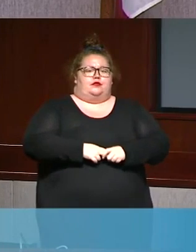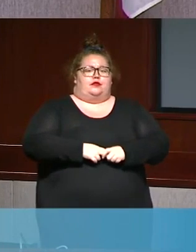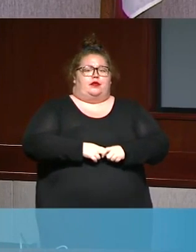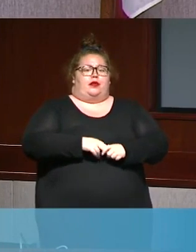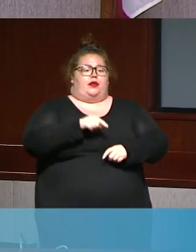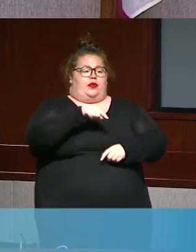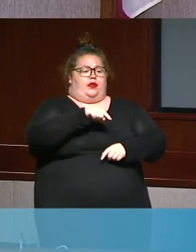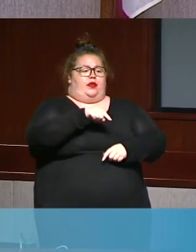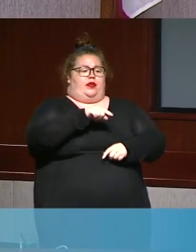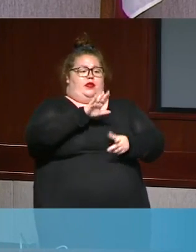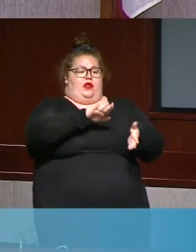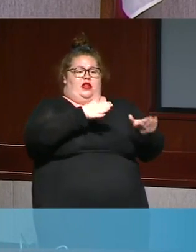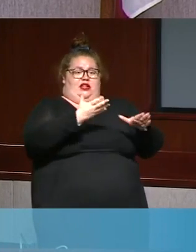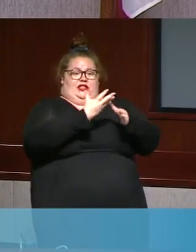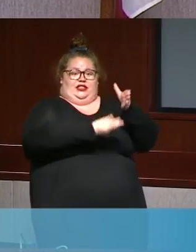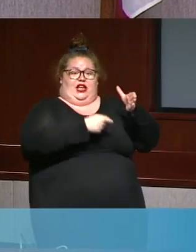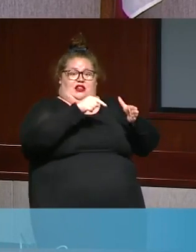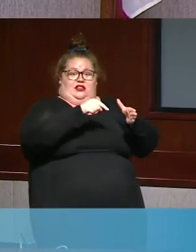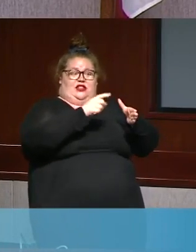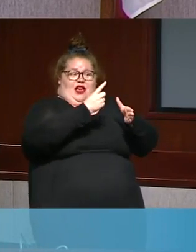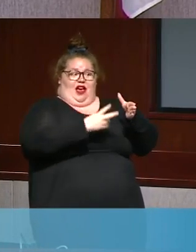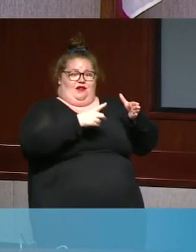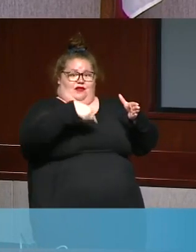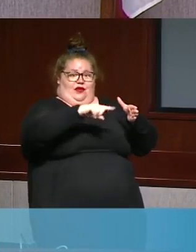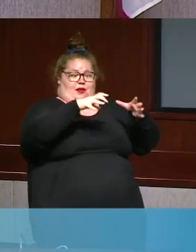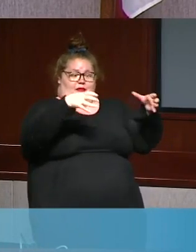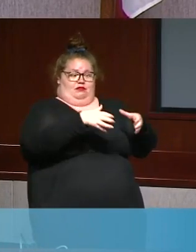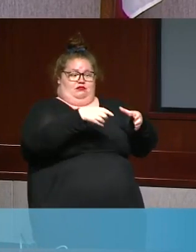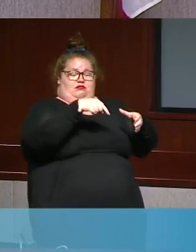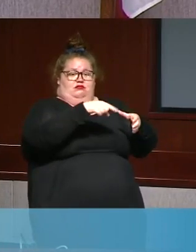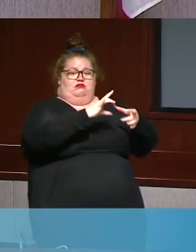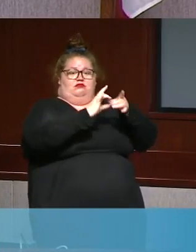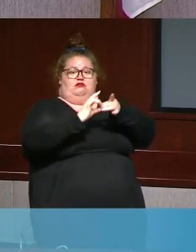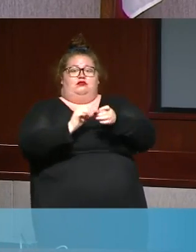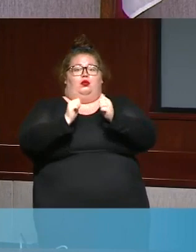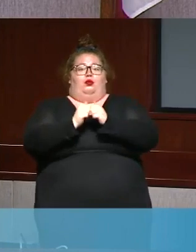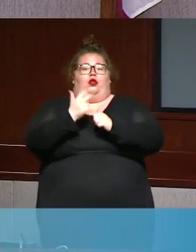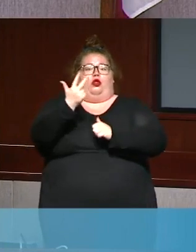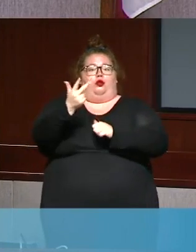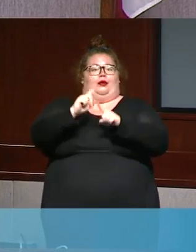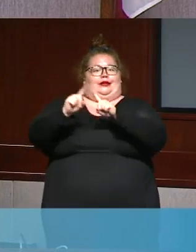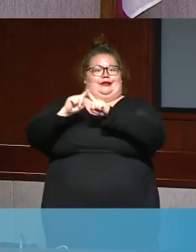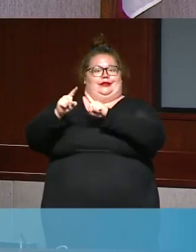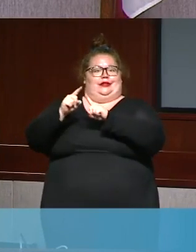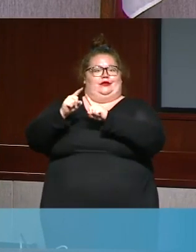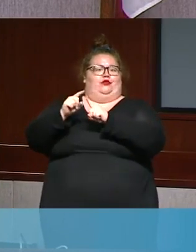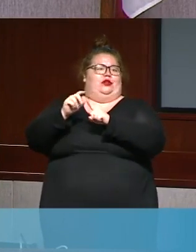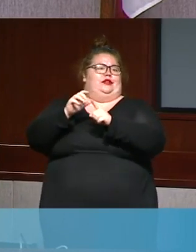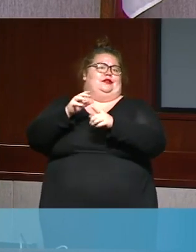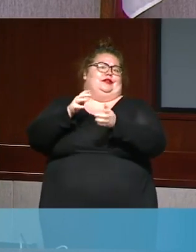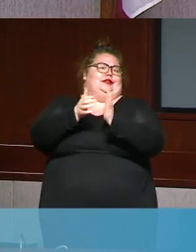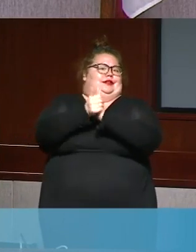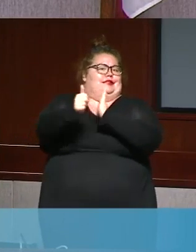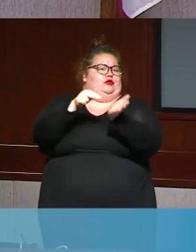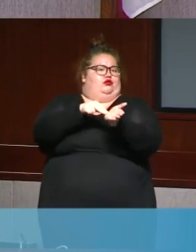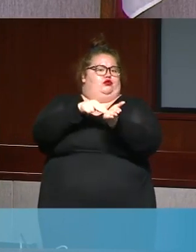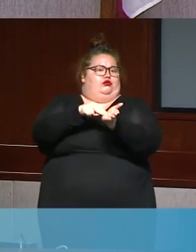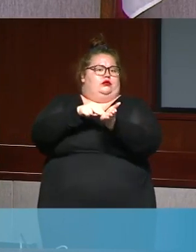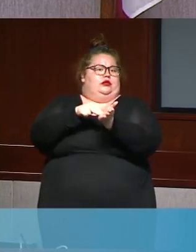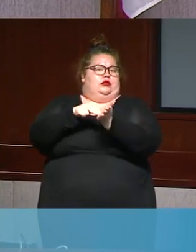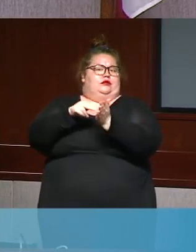are attributed to at least 3 different state-regulated skilled nursing facilities in our